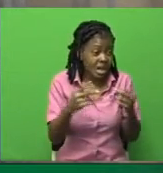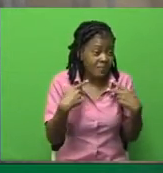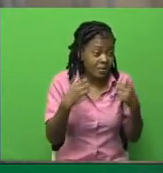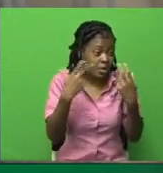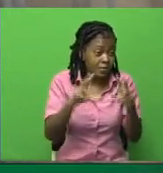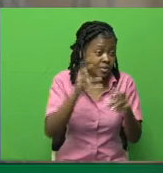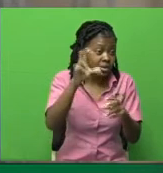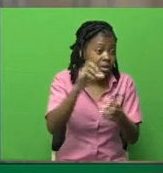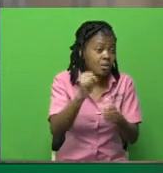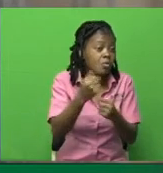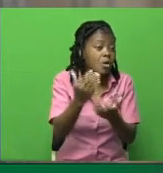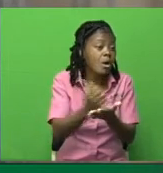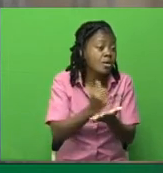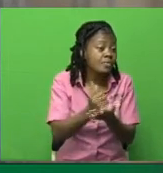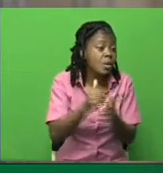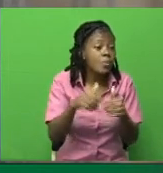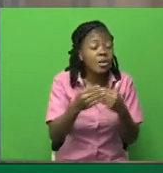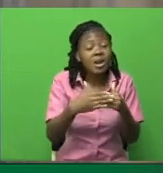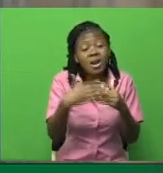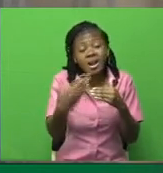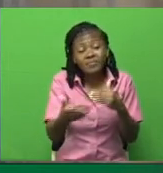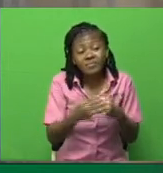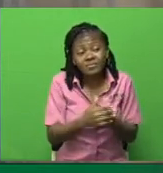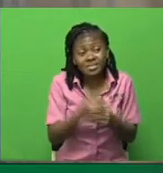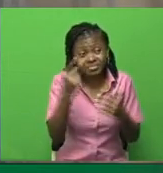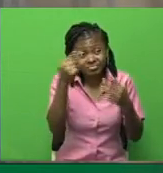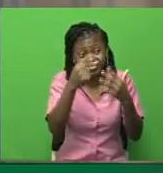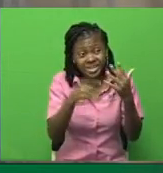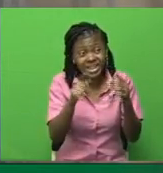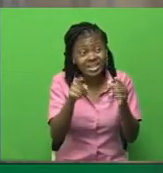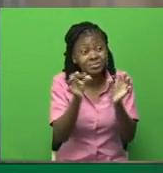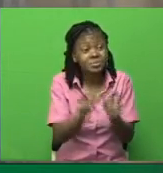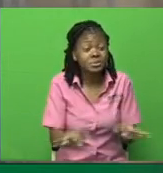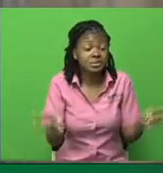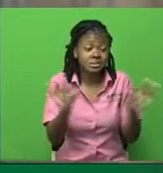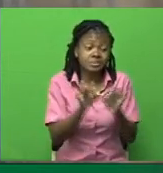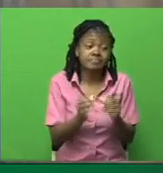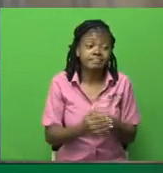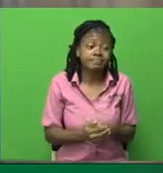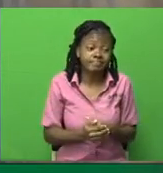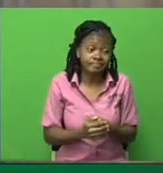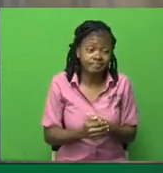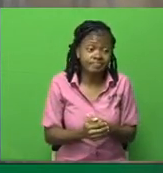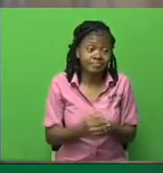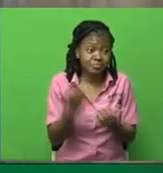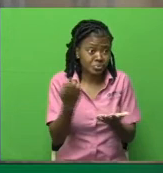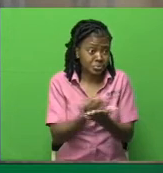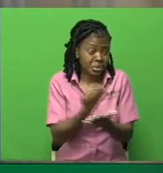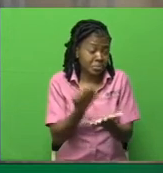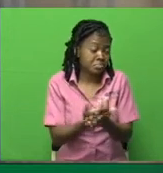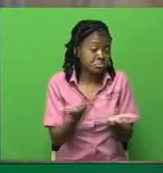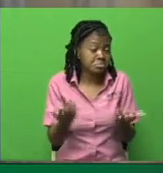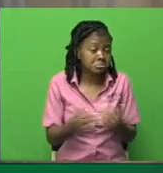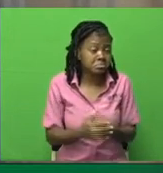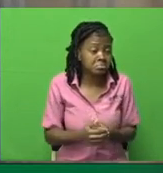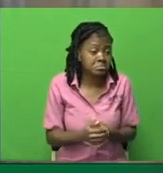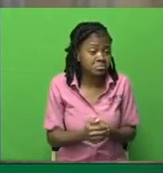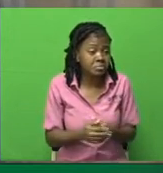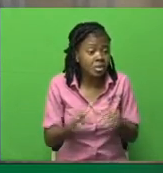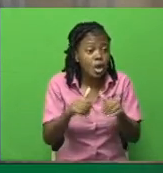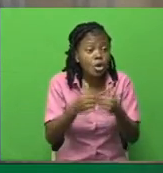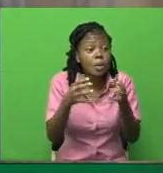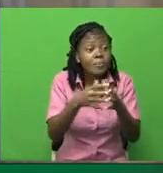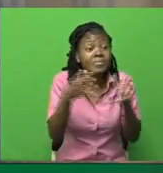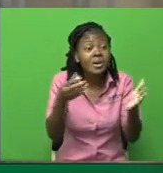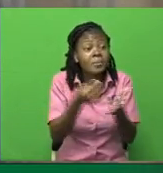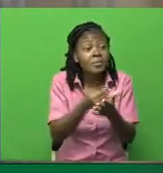three things investment decisions are made taking them into consideration economics Net Present Value internal rate